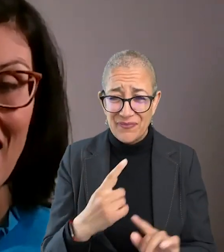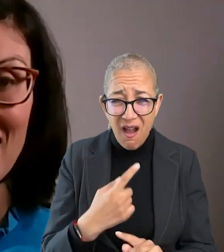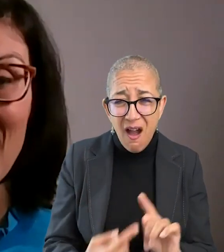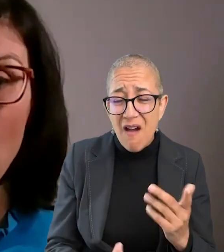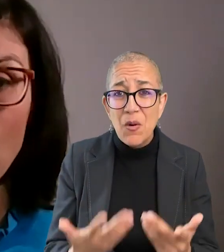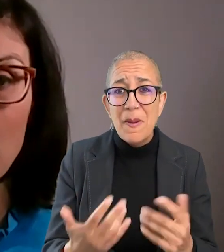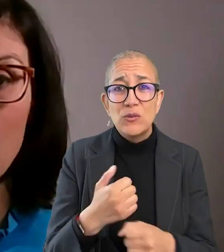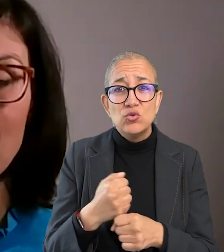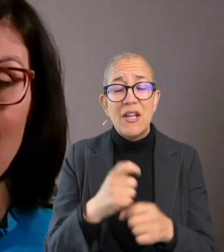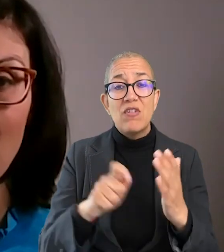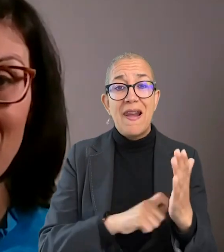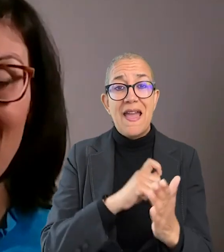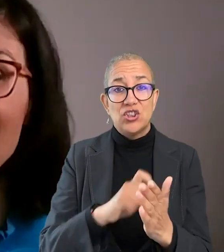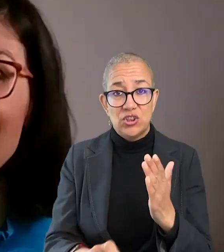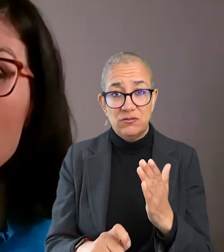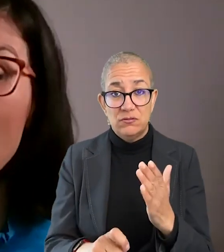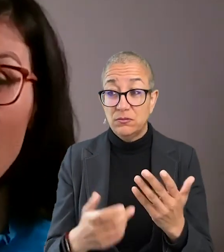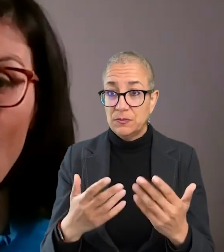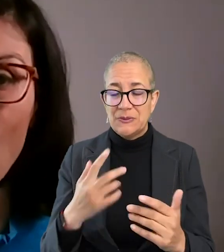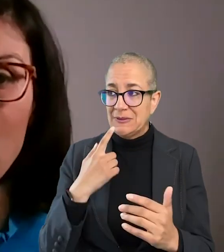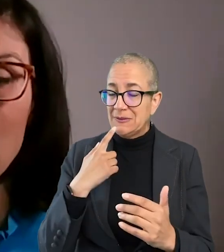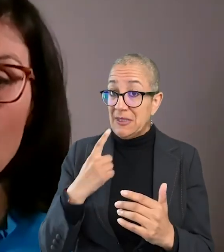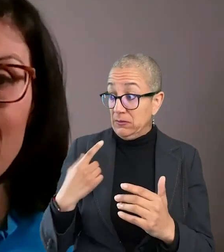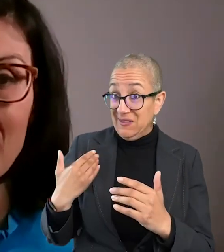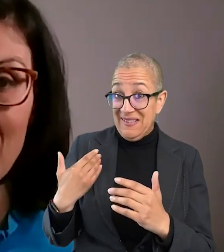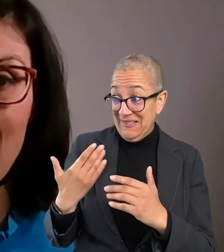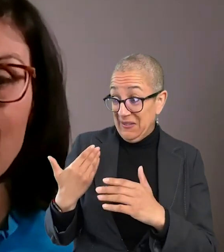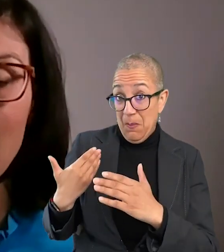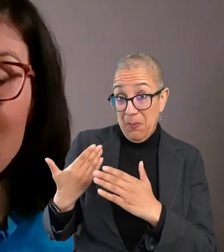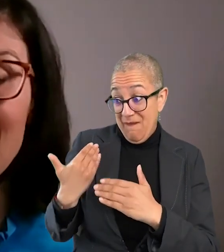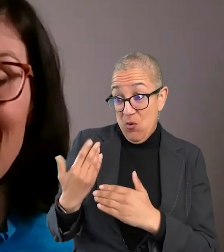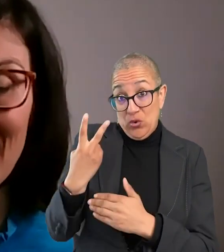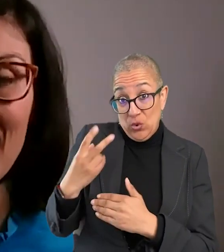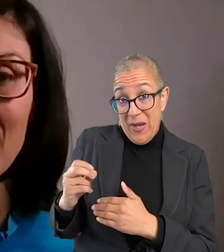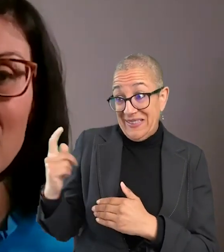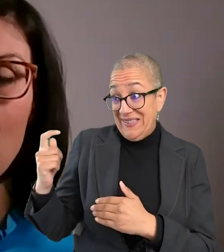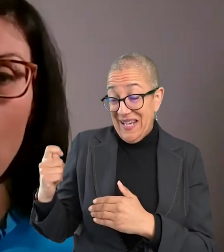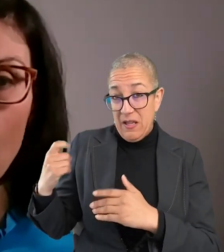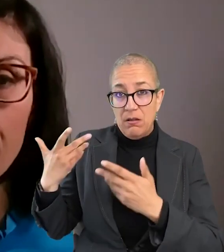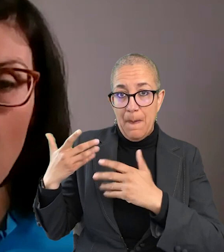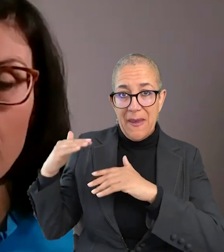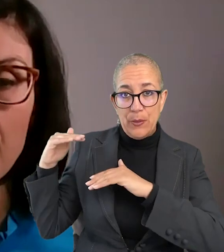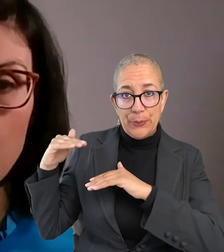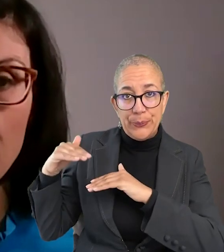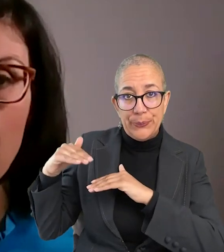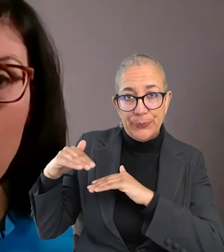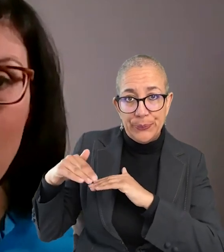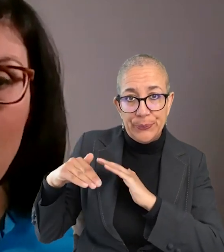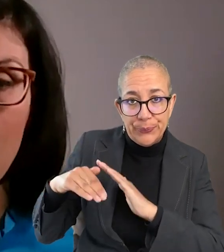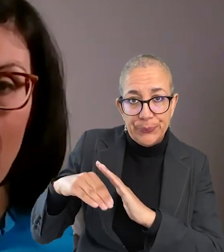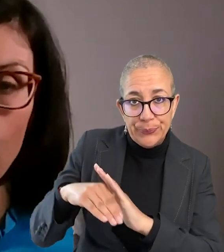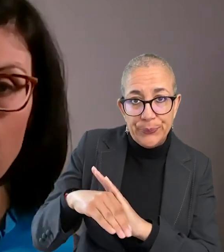have had a long-term decline actually since before 2010. That's a decade of the party